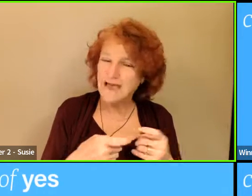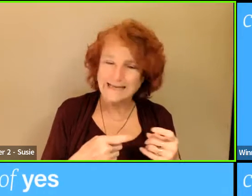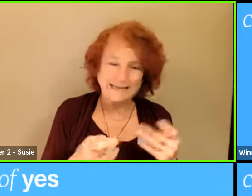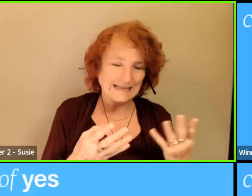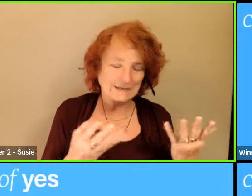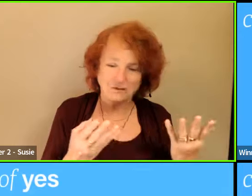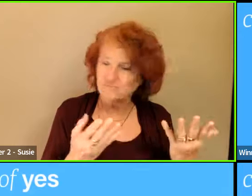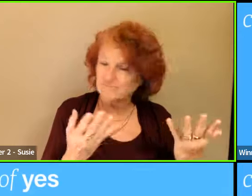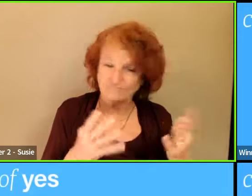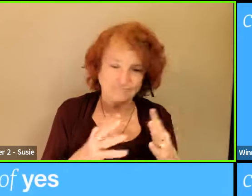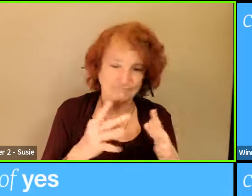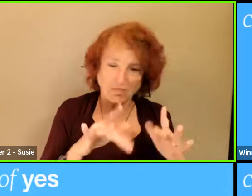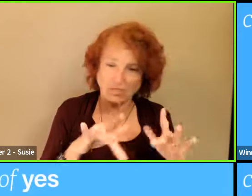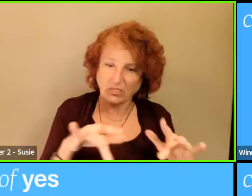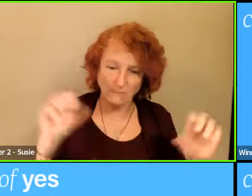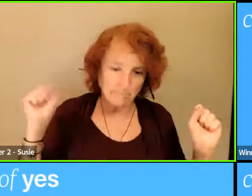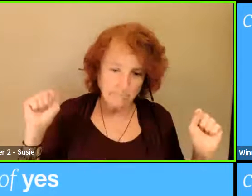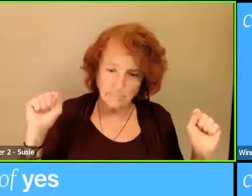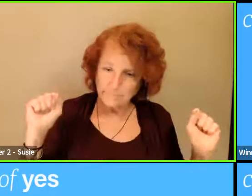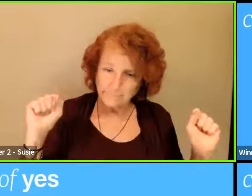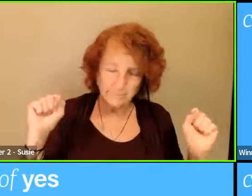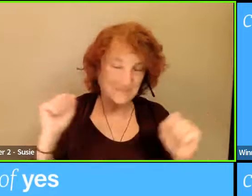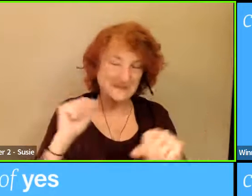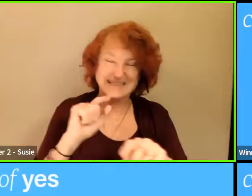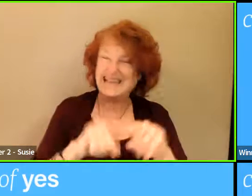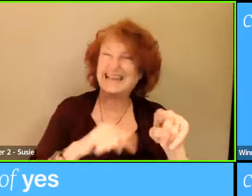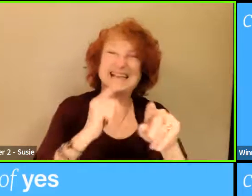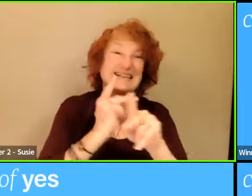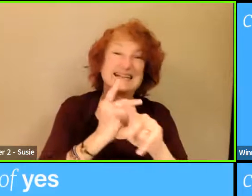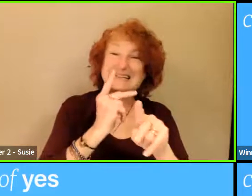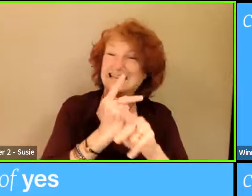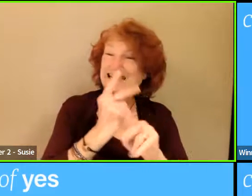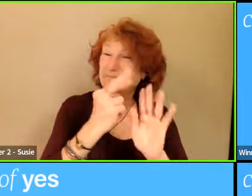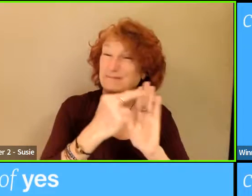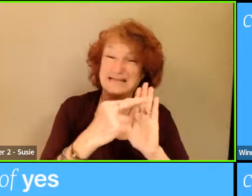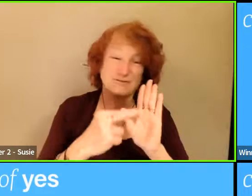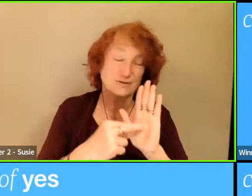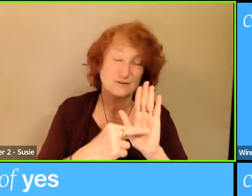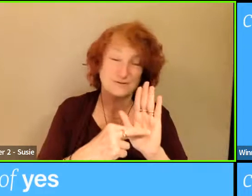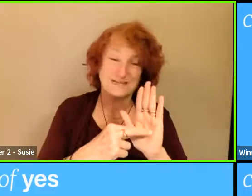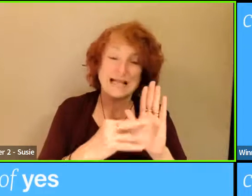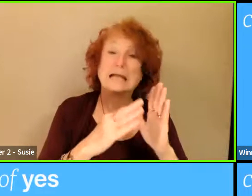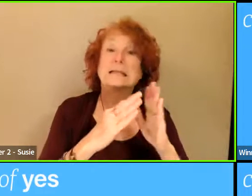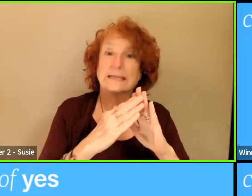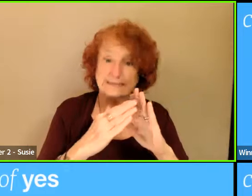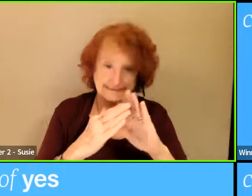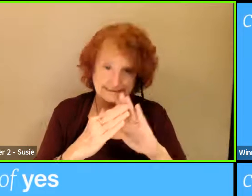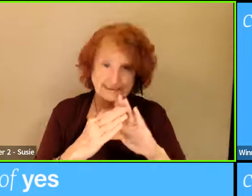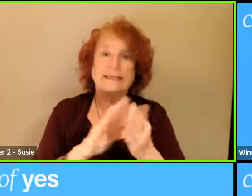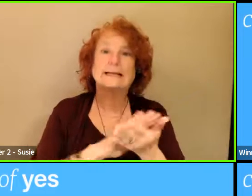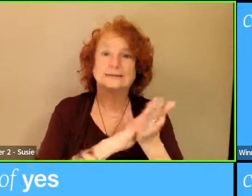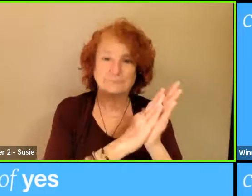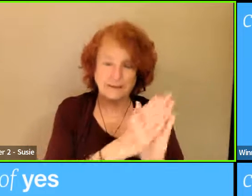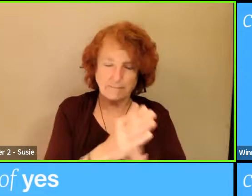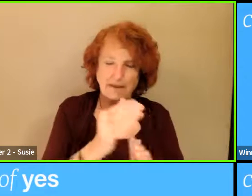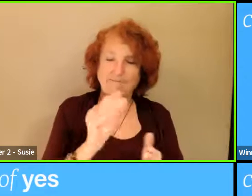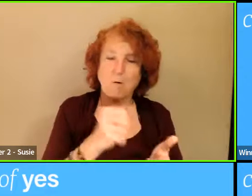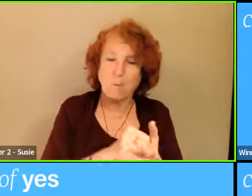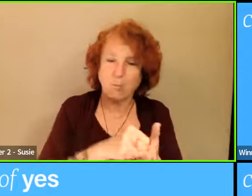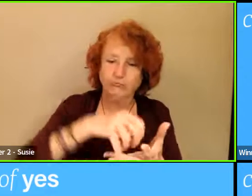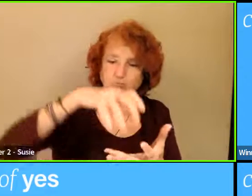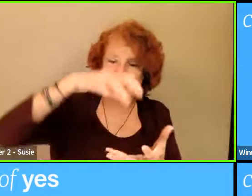away and we can't keep them. There's no doubt the city is becoming for the very wealthy, and we